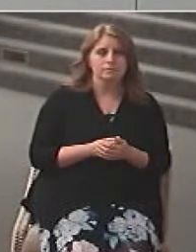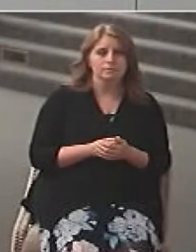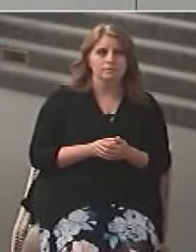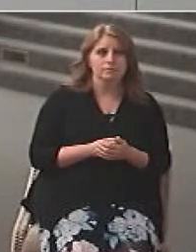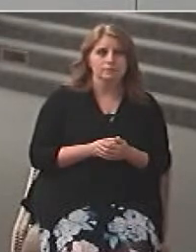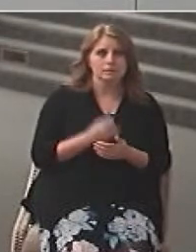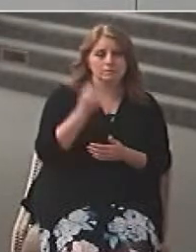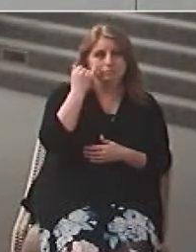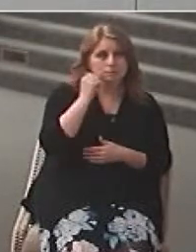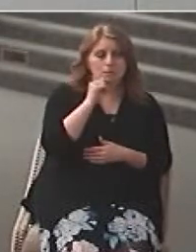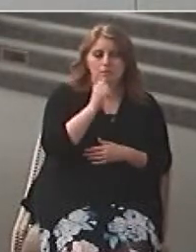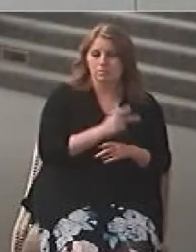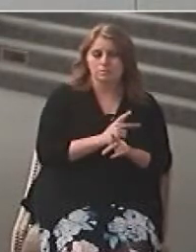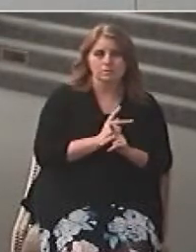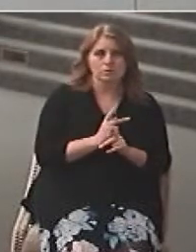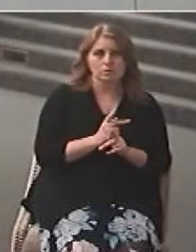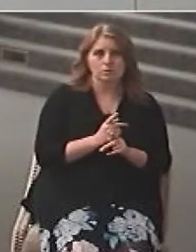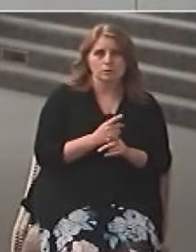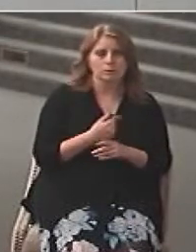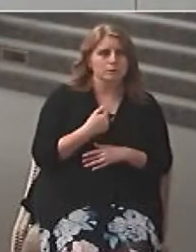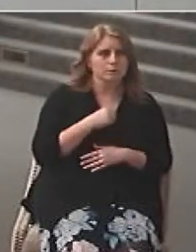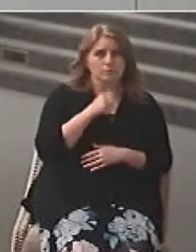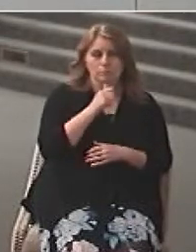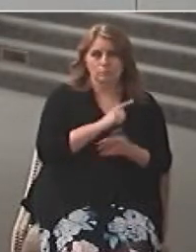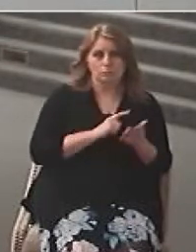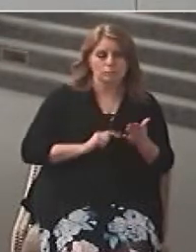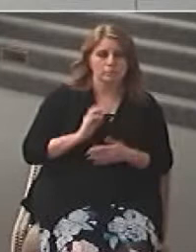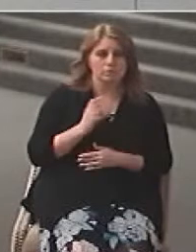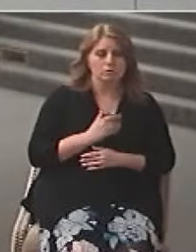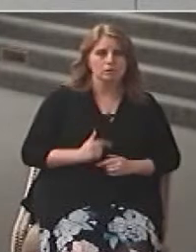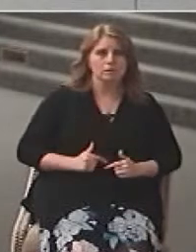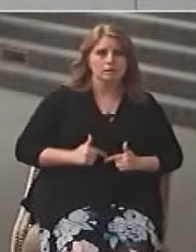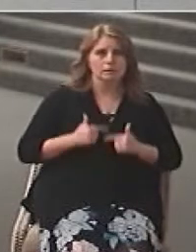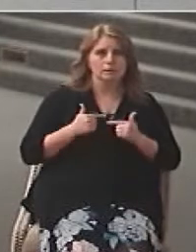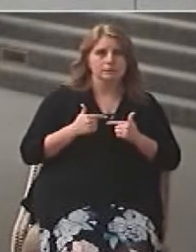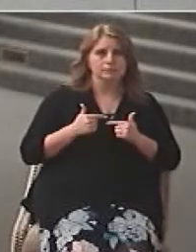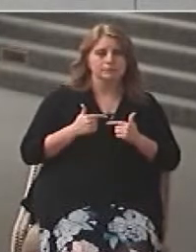But if we're not careful and we don't make Him Lord of our life,